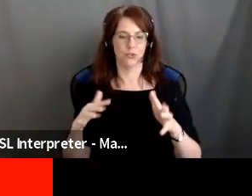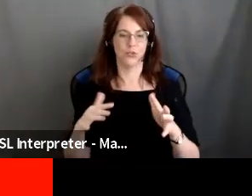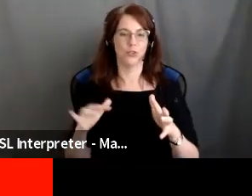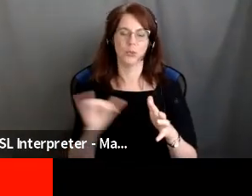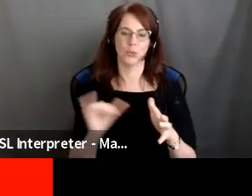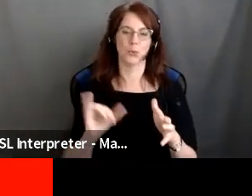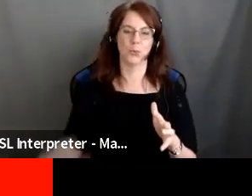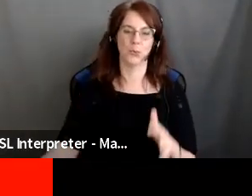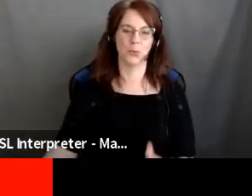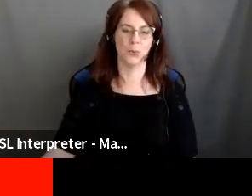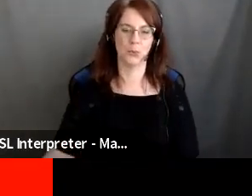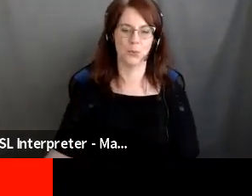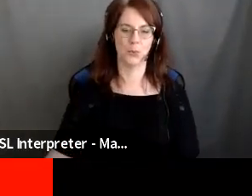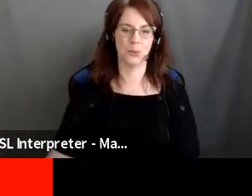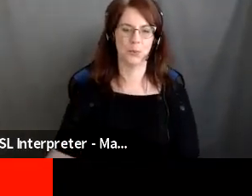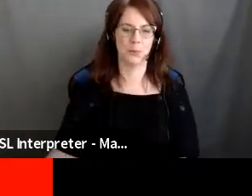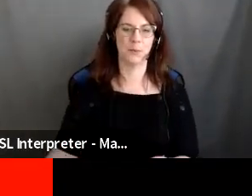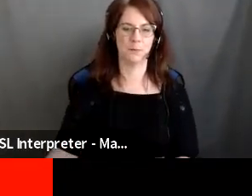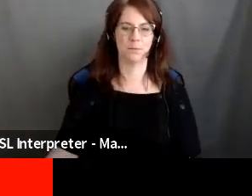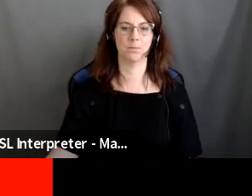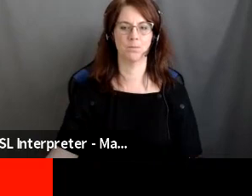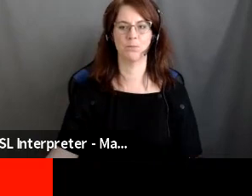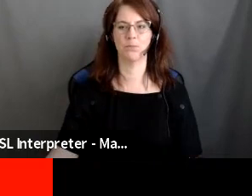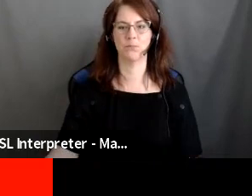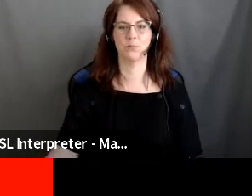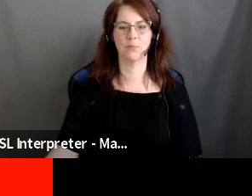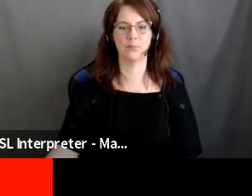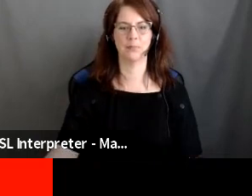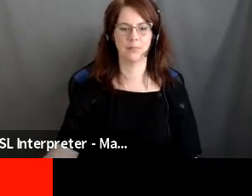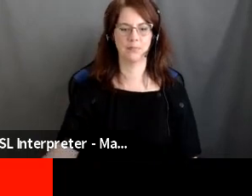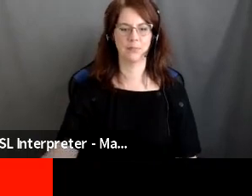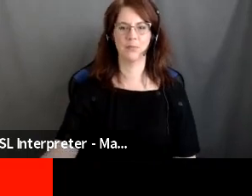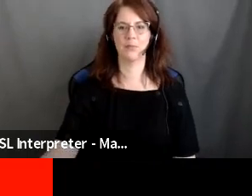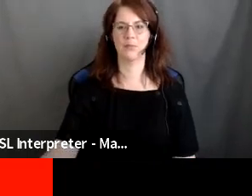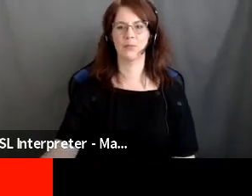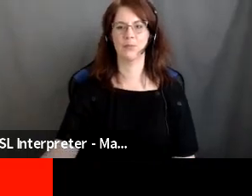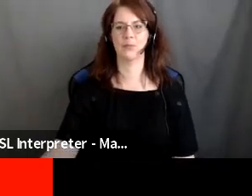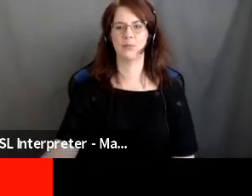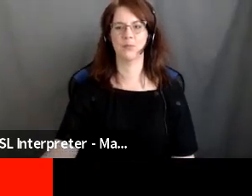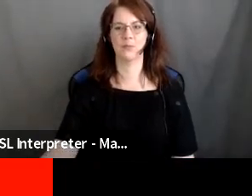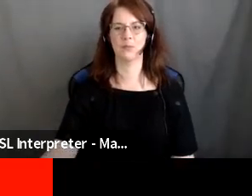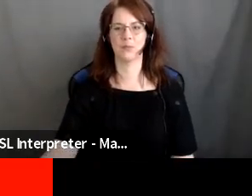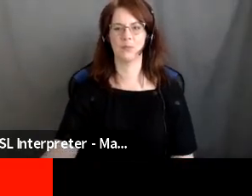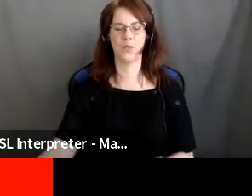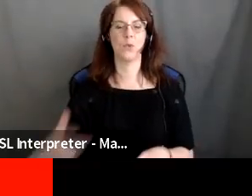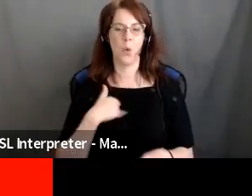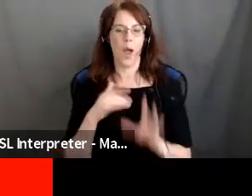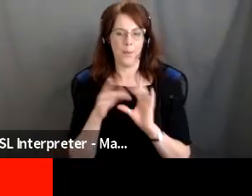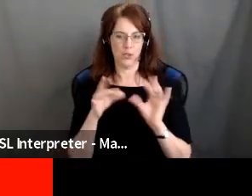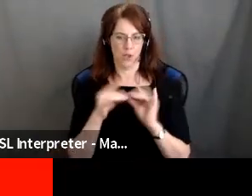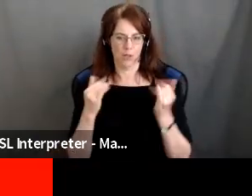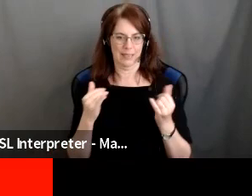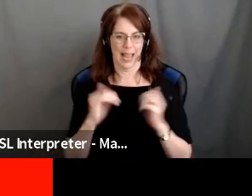have jitters before they go on job interviews. So that's what I'm going to talk about today, is how to relieve some of